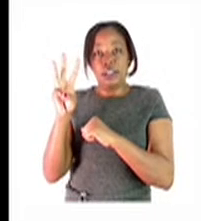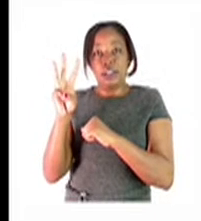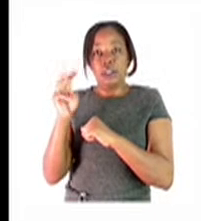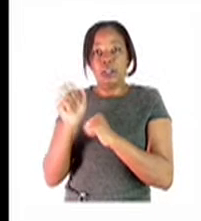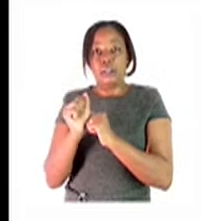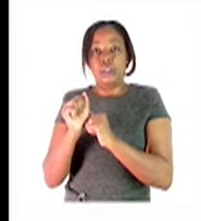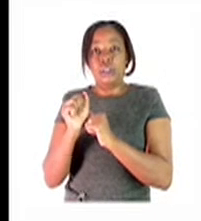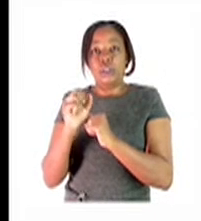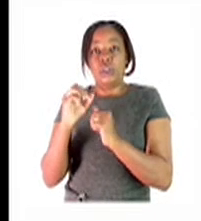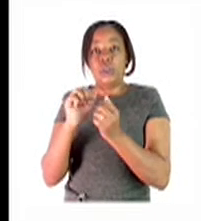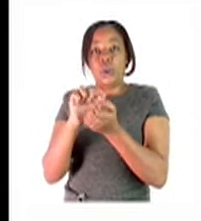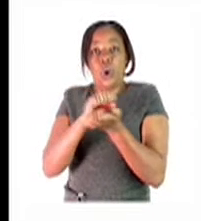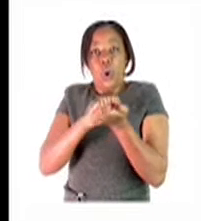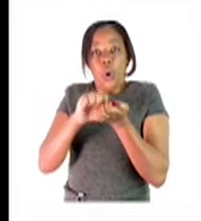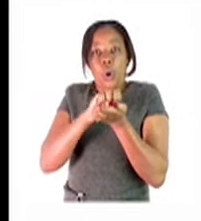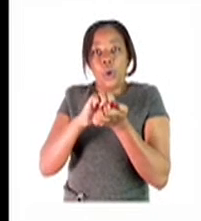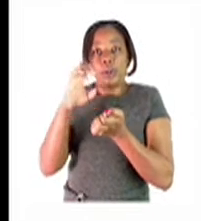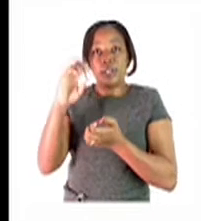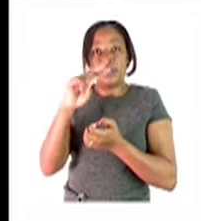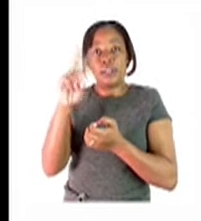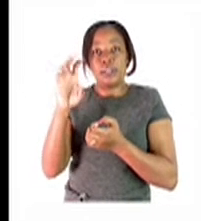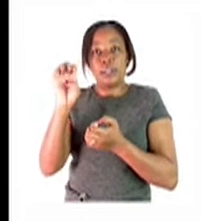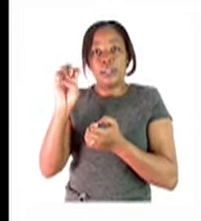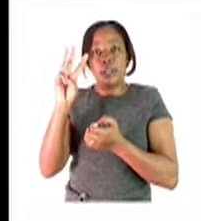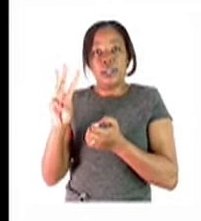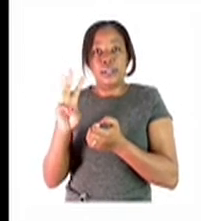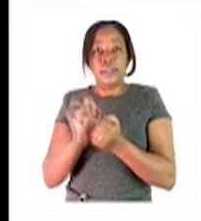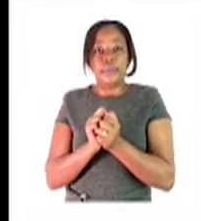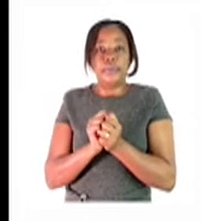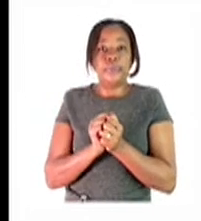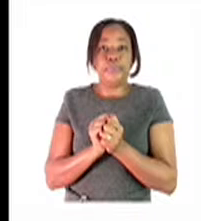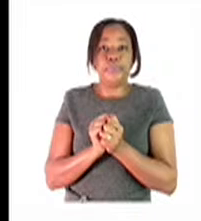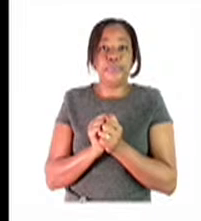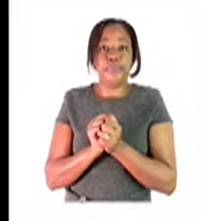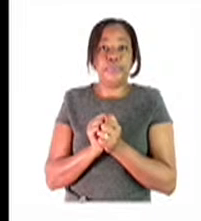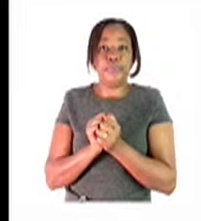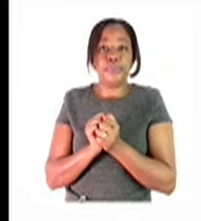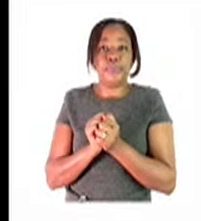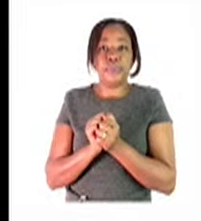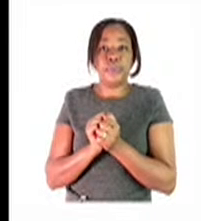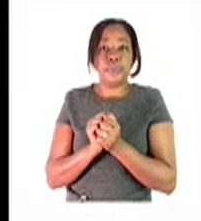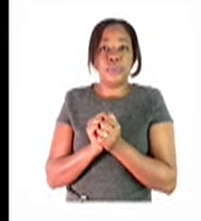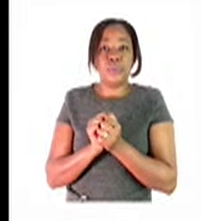the birds, south for the winter. Flew,